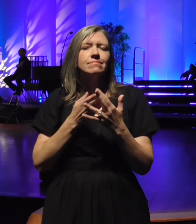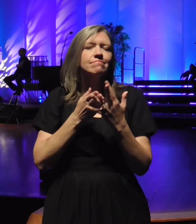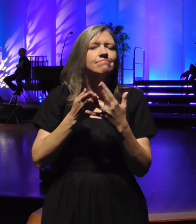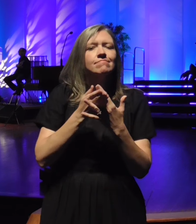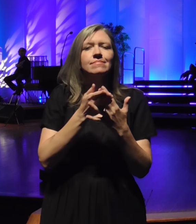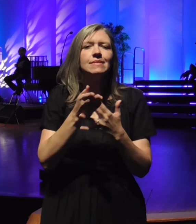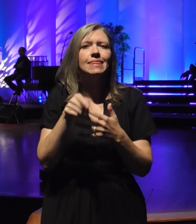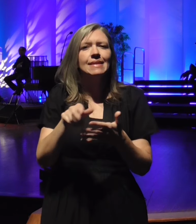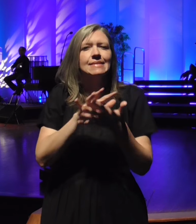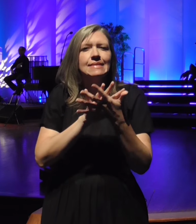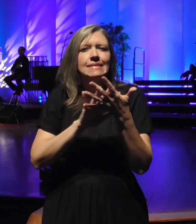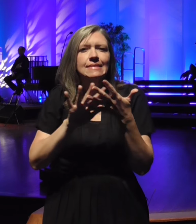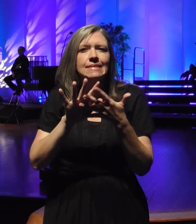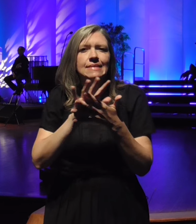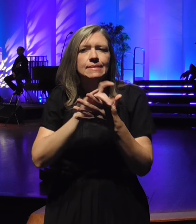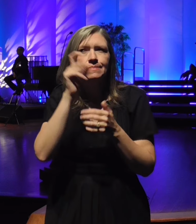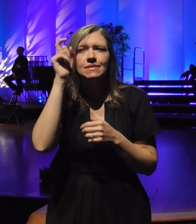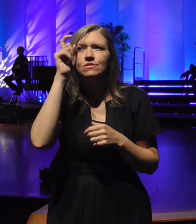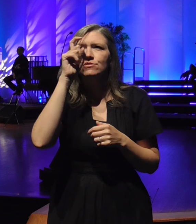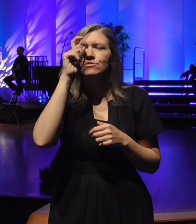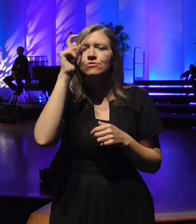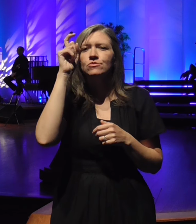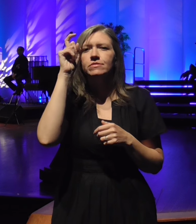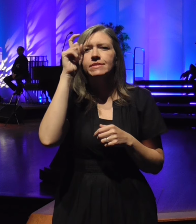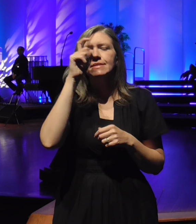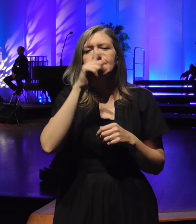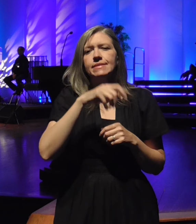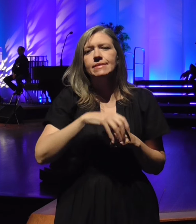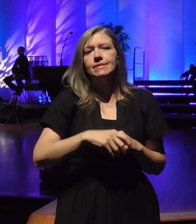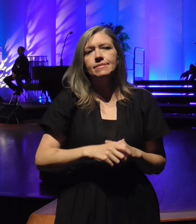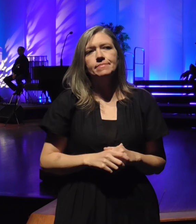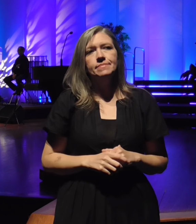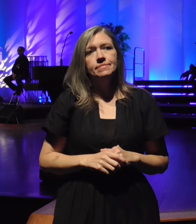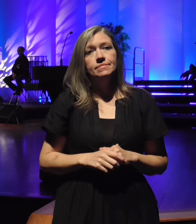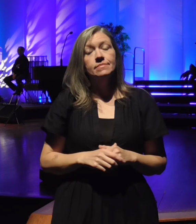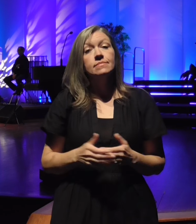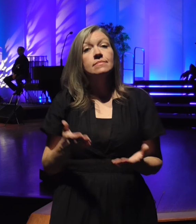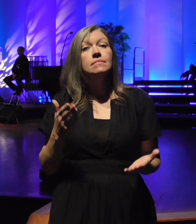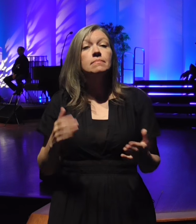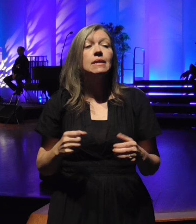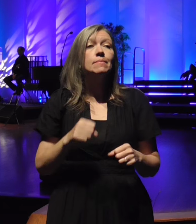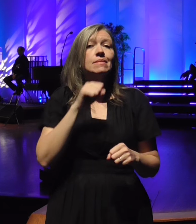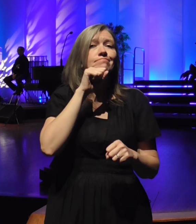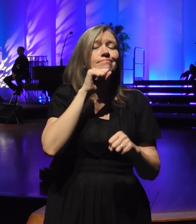as I continue walking in this